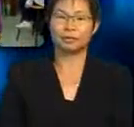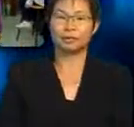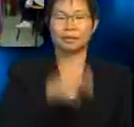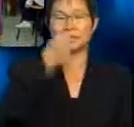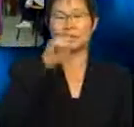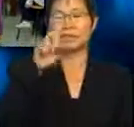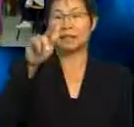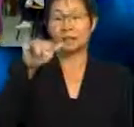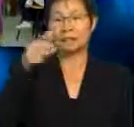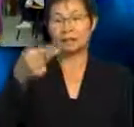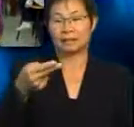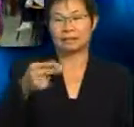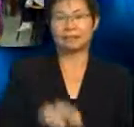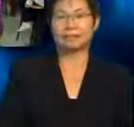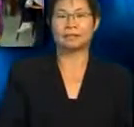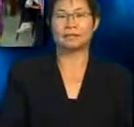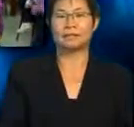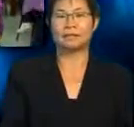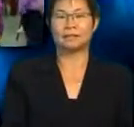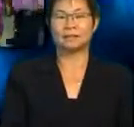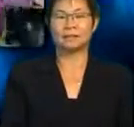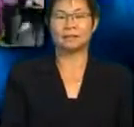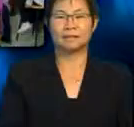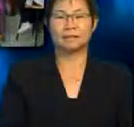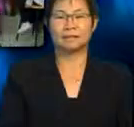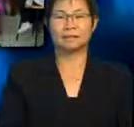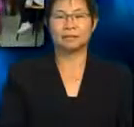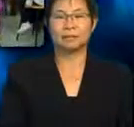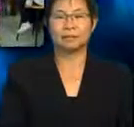3? Okay, Hidayah?